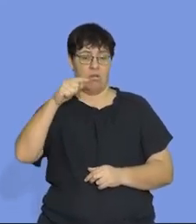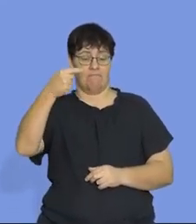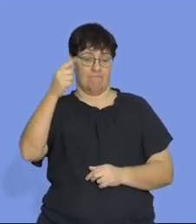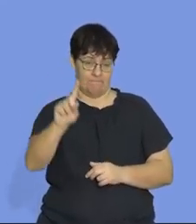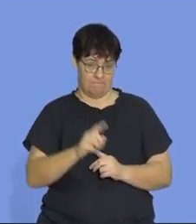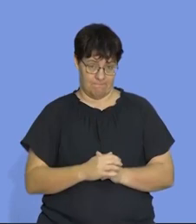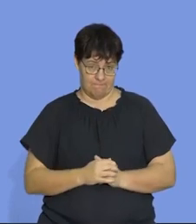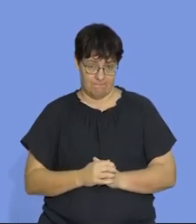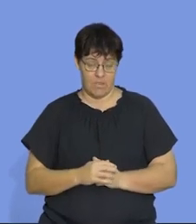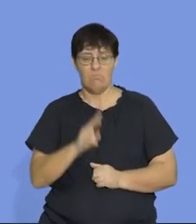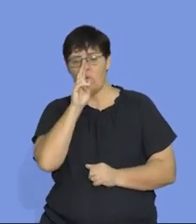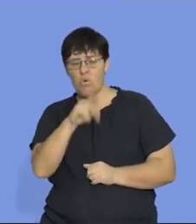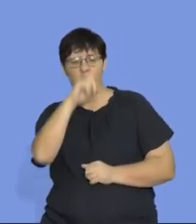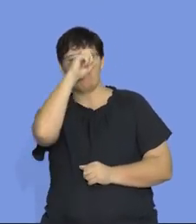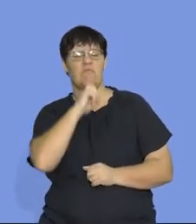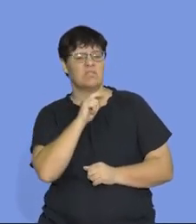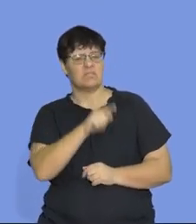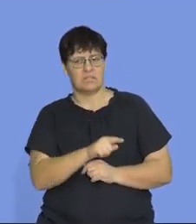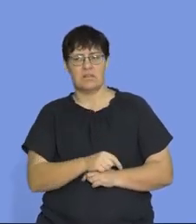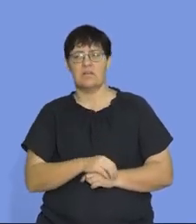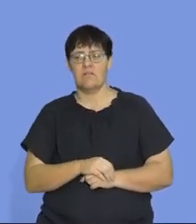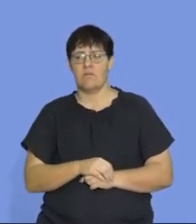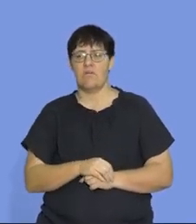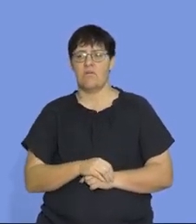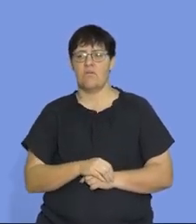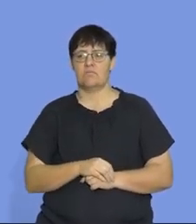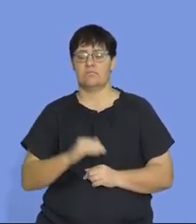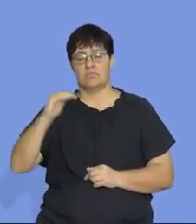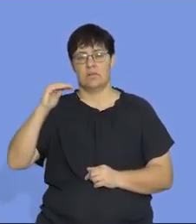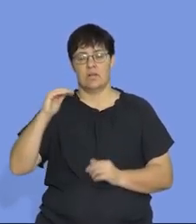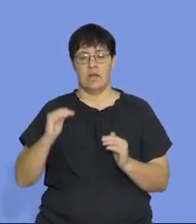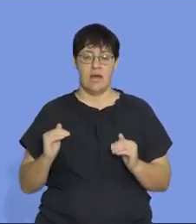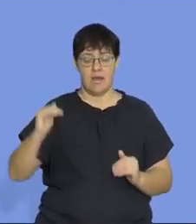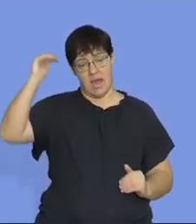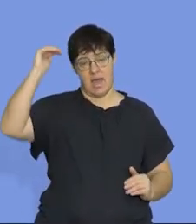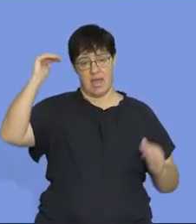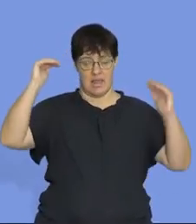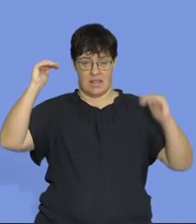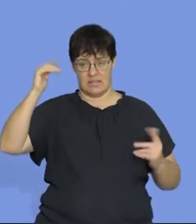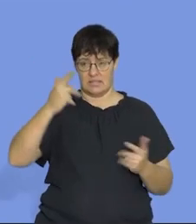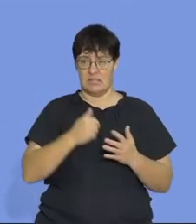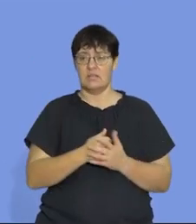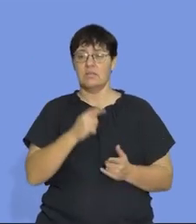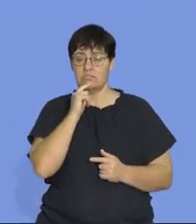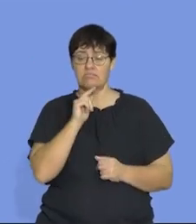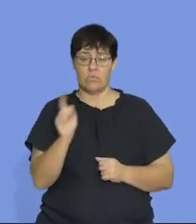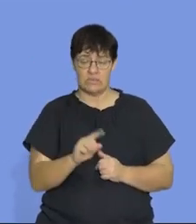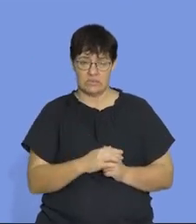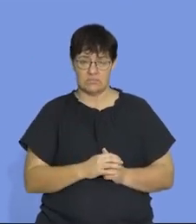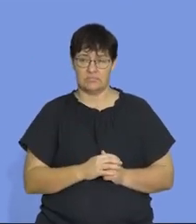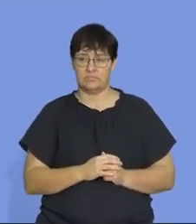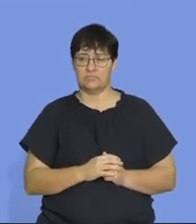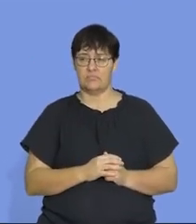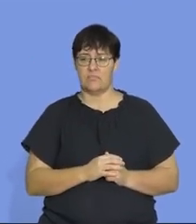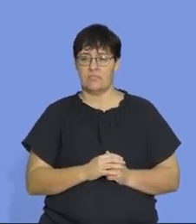energy profile for an endothermic reaction, you'd realize that the reactants which are, are at